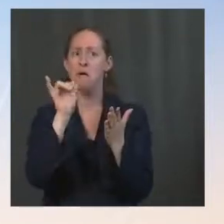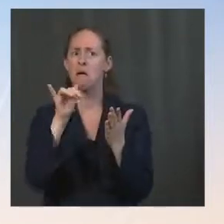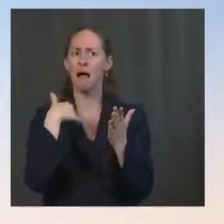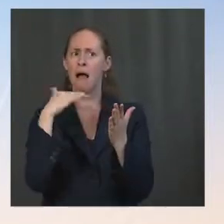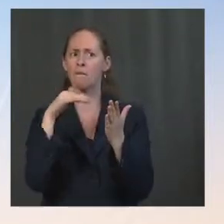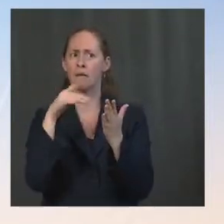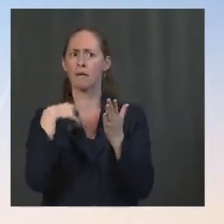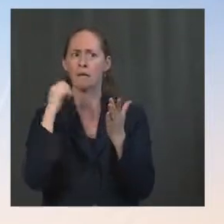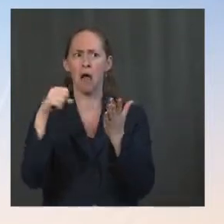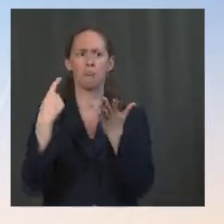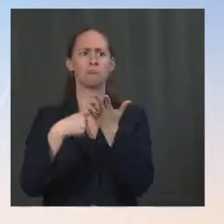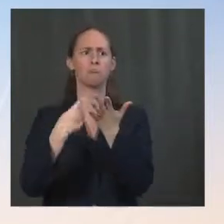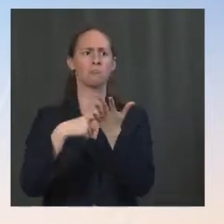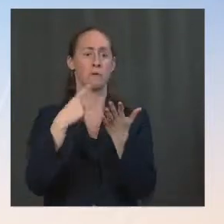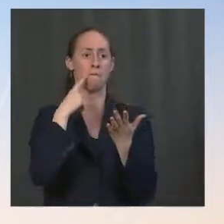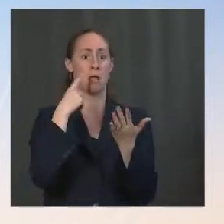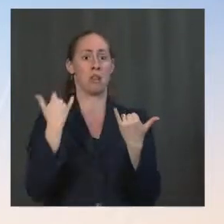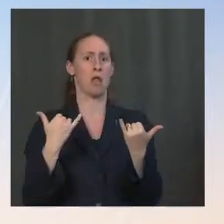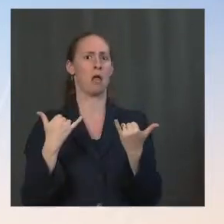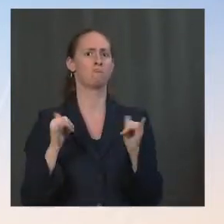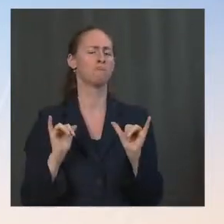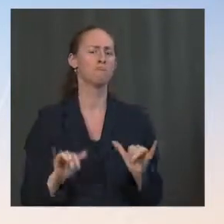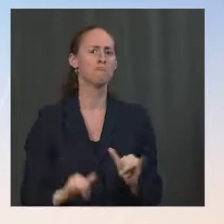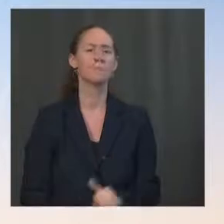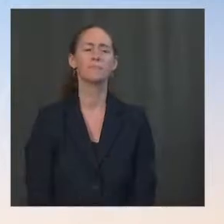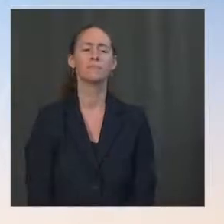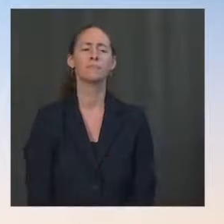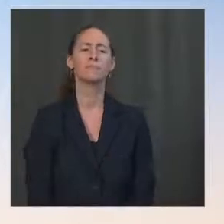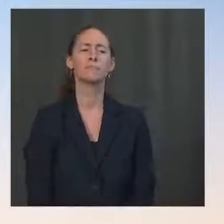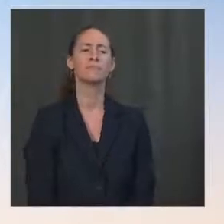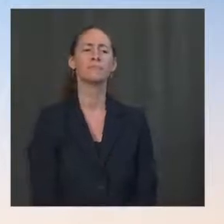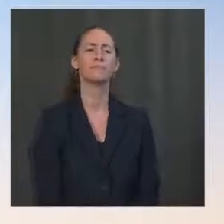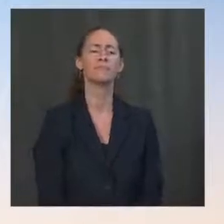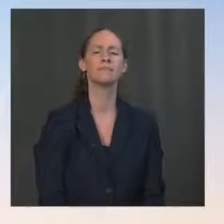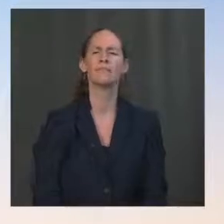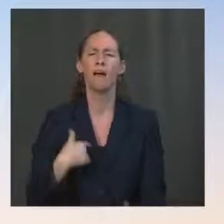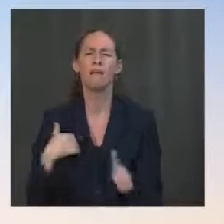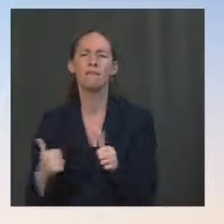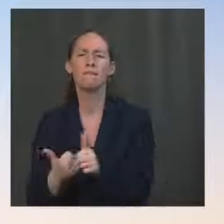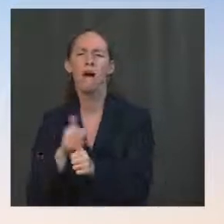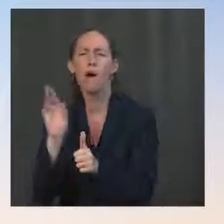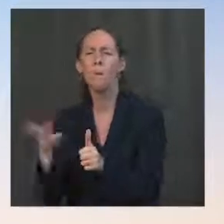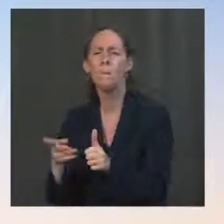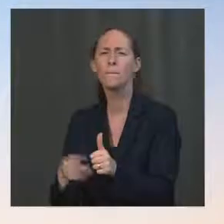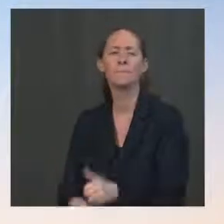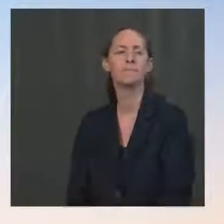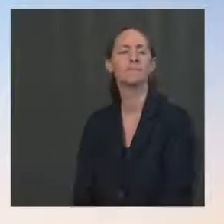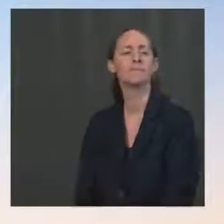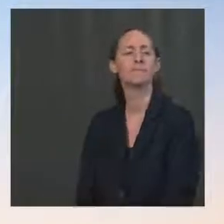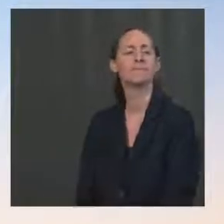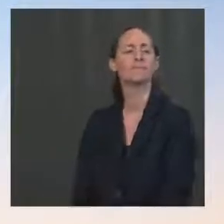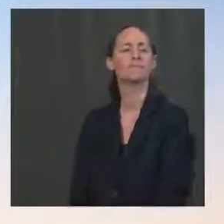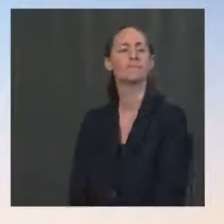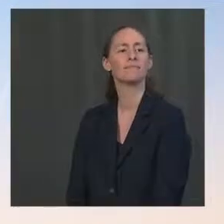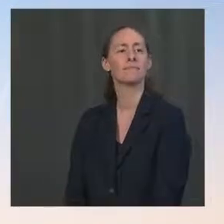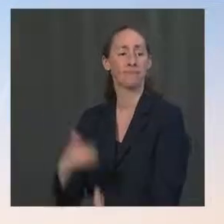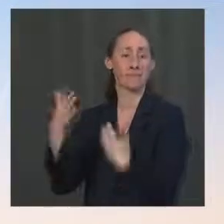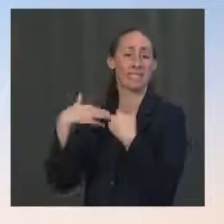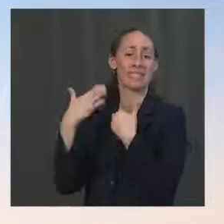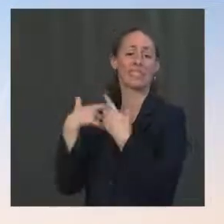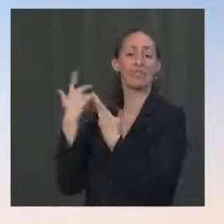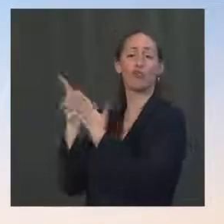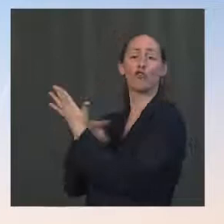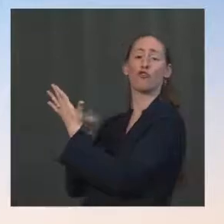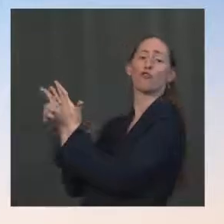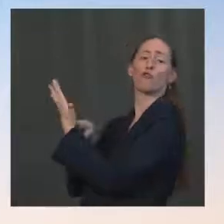nothing had changed. Just a quick question, follow up Philip's question. You said it's easy to be a critic from the outside, as we've heard from lawmakers,